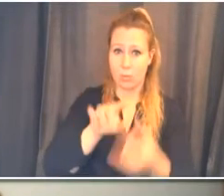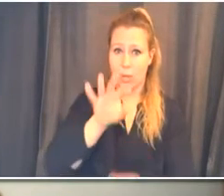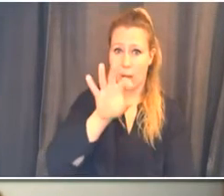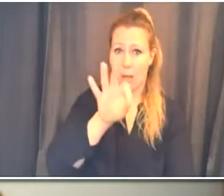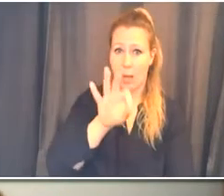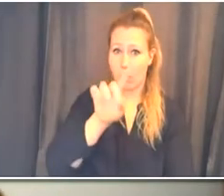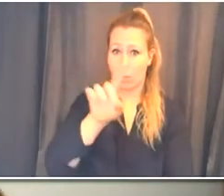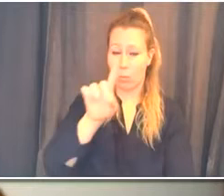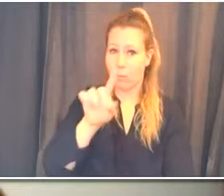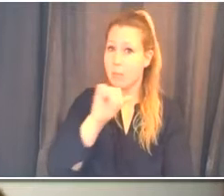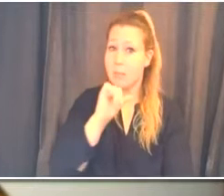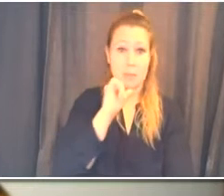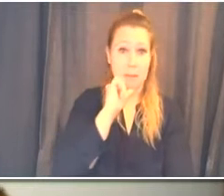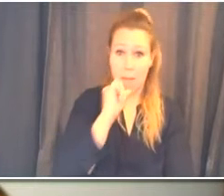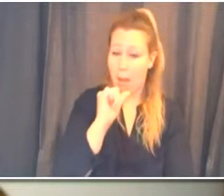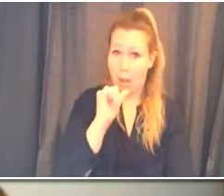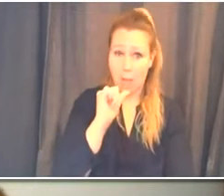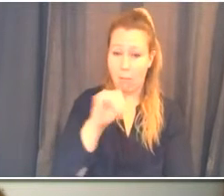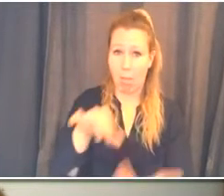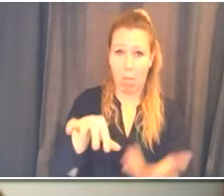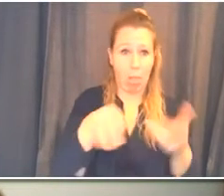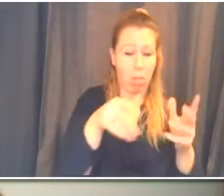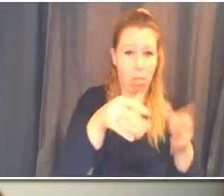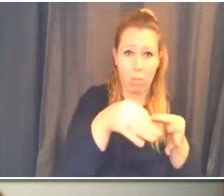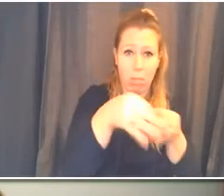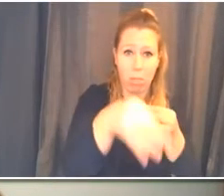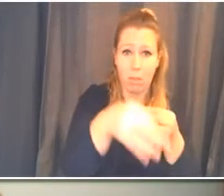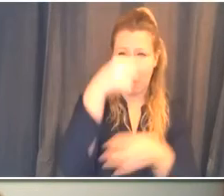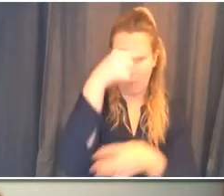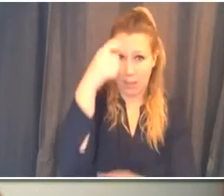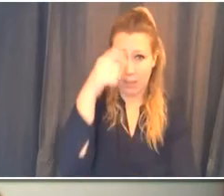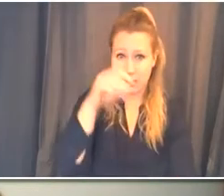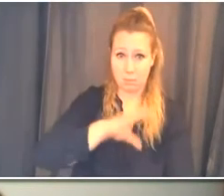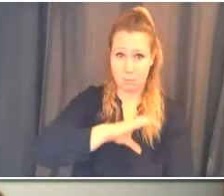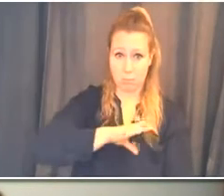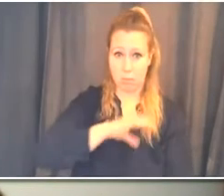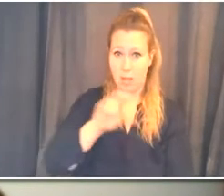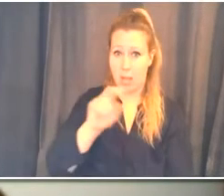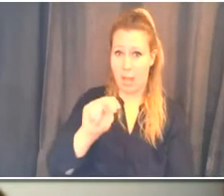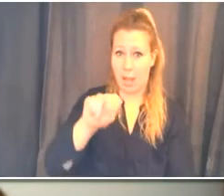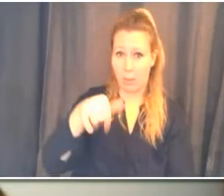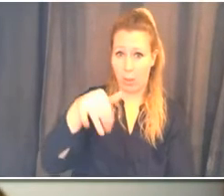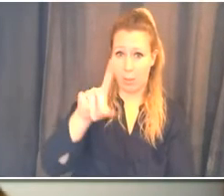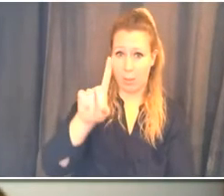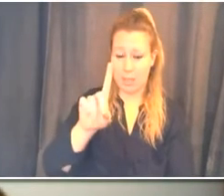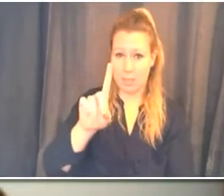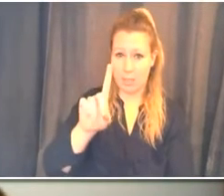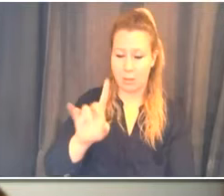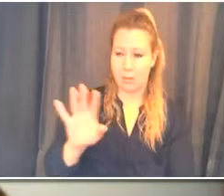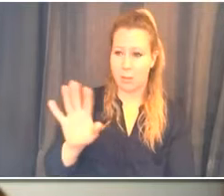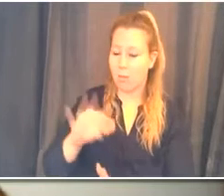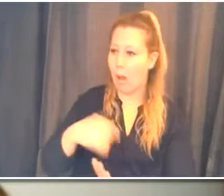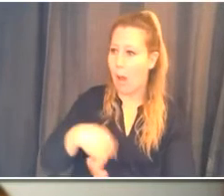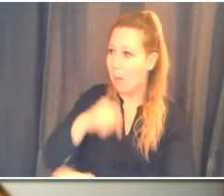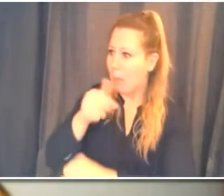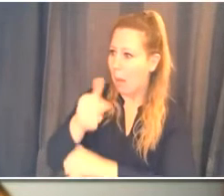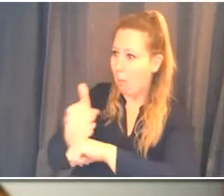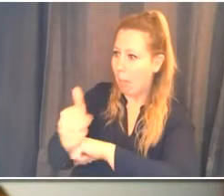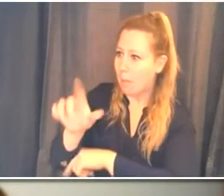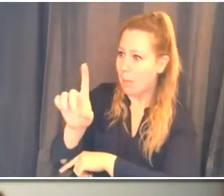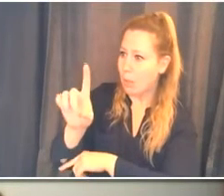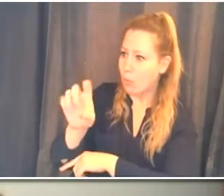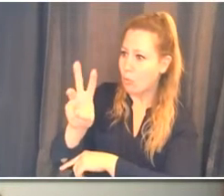the uh upgrade or conversion to Tex to 911 is doing they're doing the Citywide uh they're the